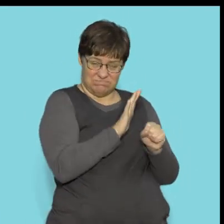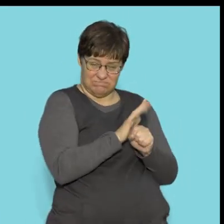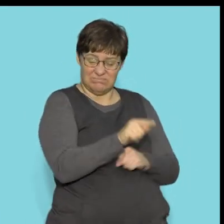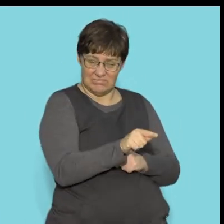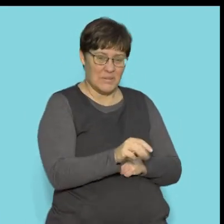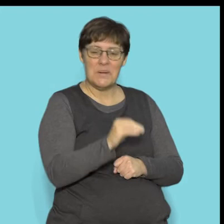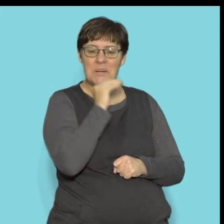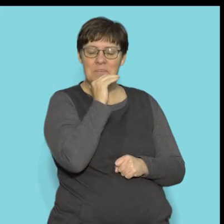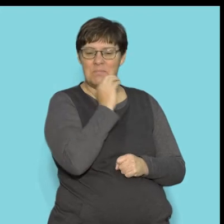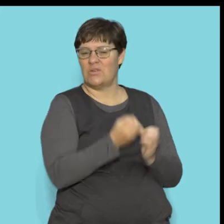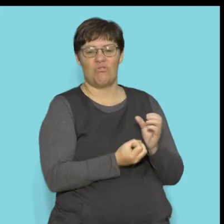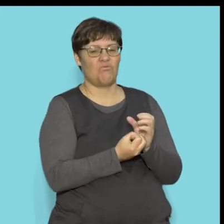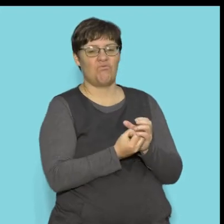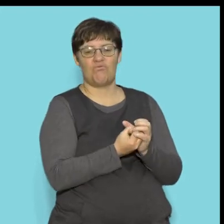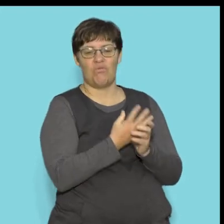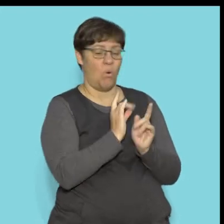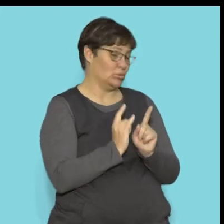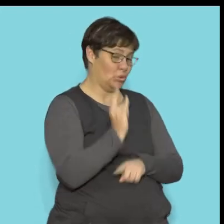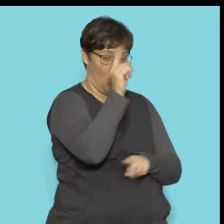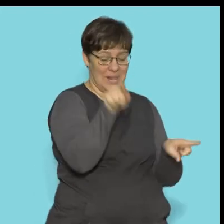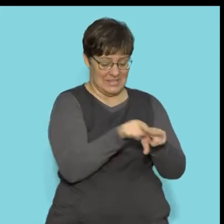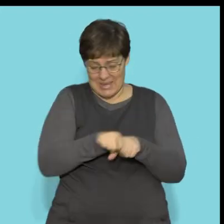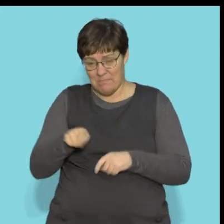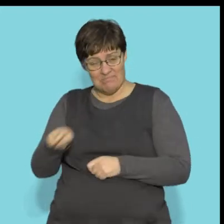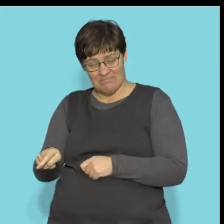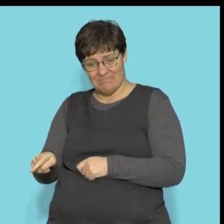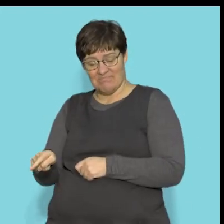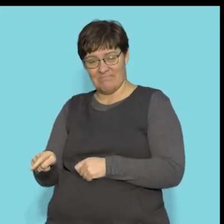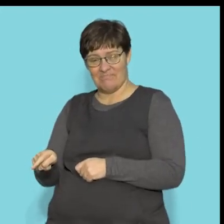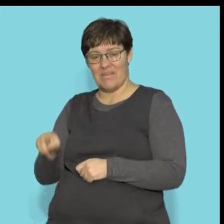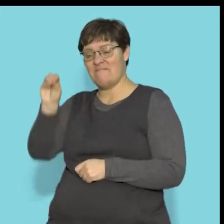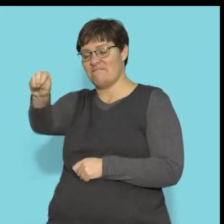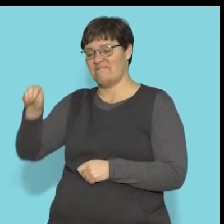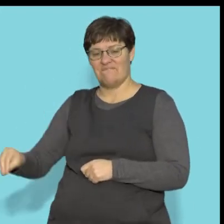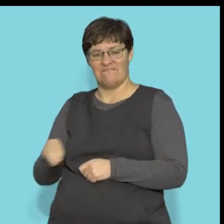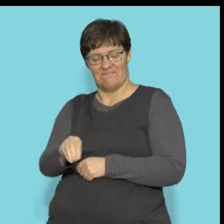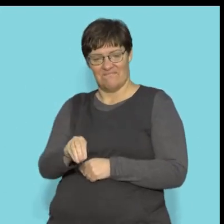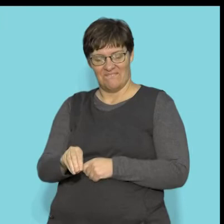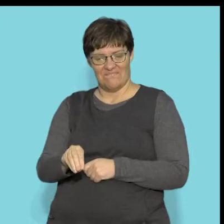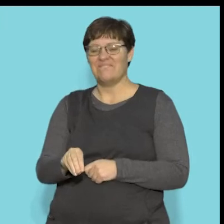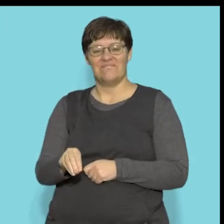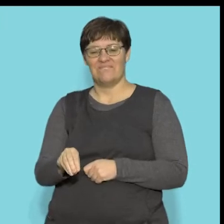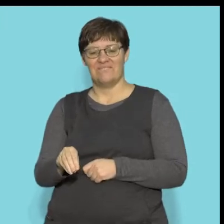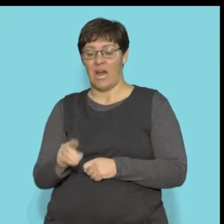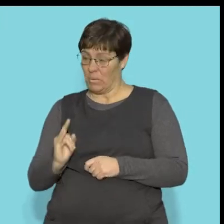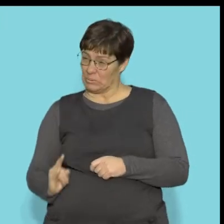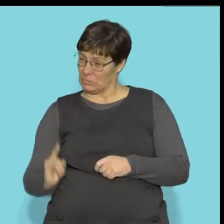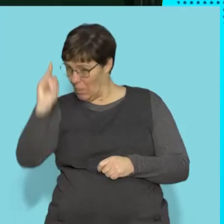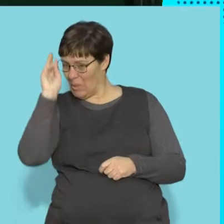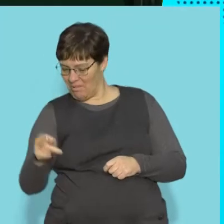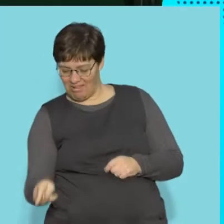are not going to grow as tall as the seeds that were planted with adequate